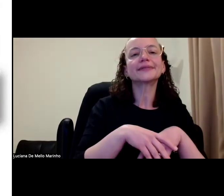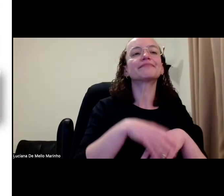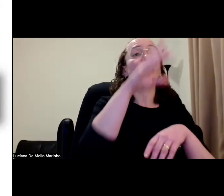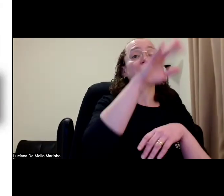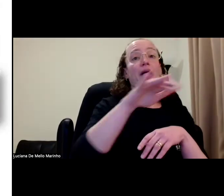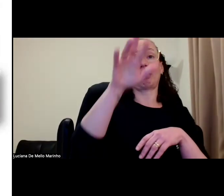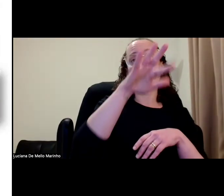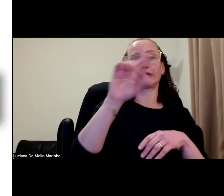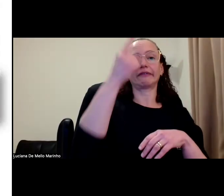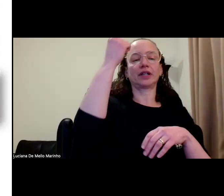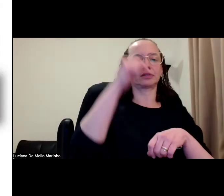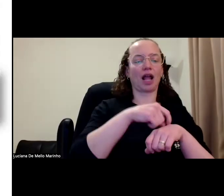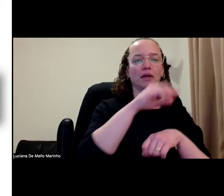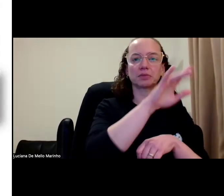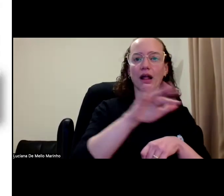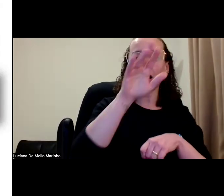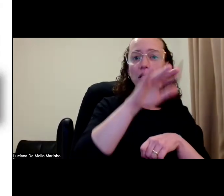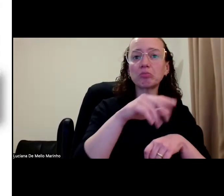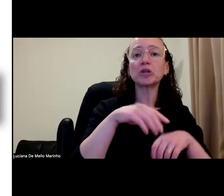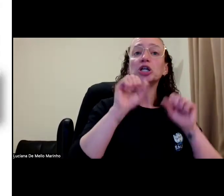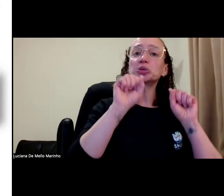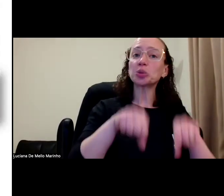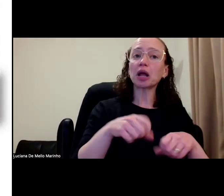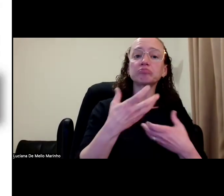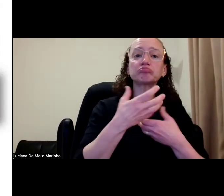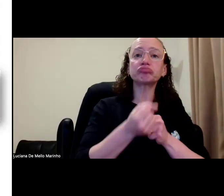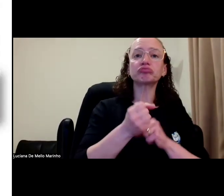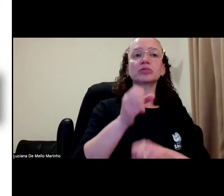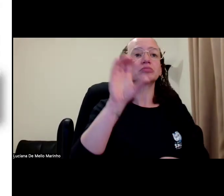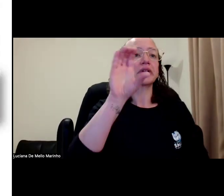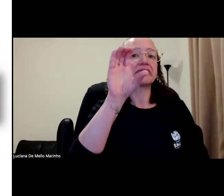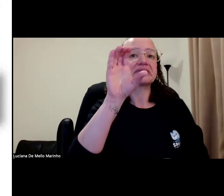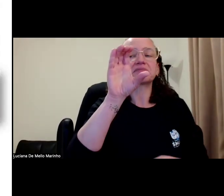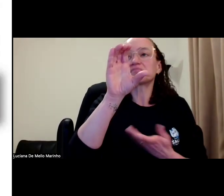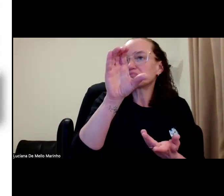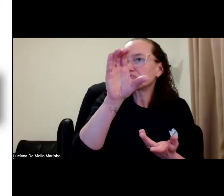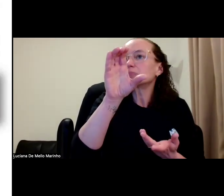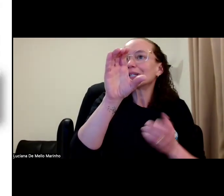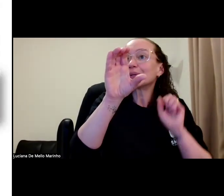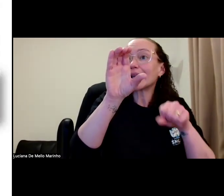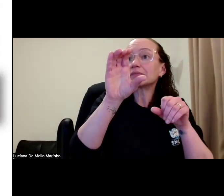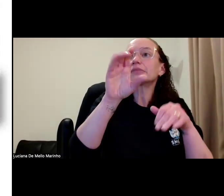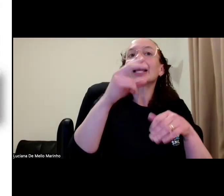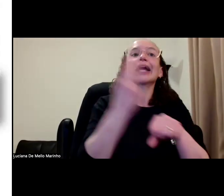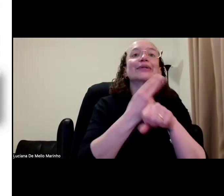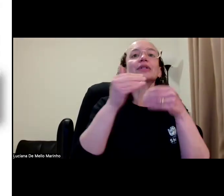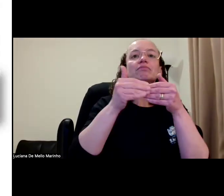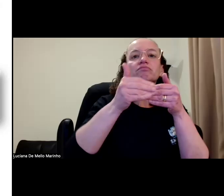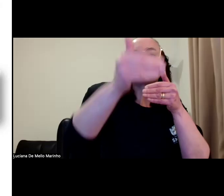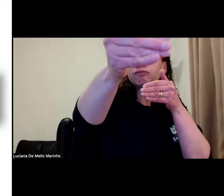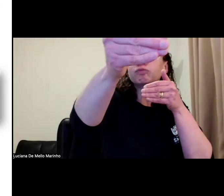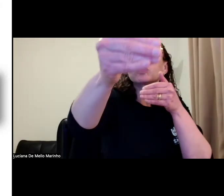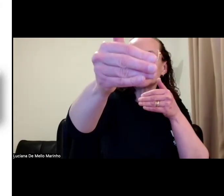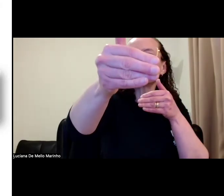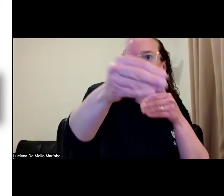most of the time, what you would do is you're going to spell it first. You can abbreviate it. You can make a not